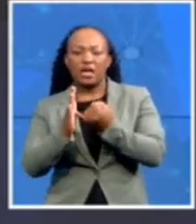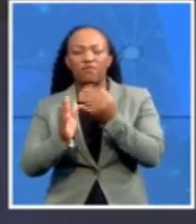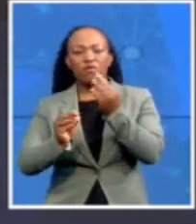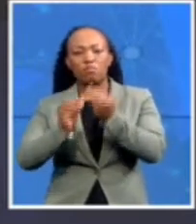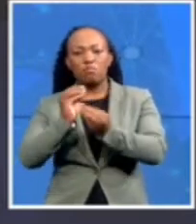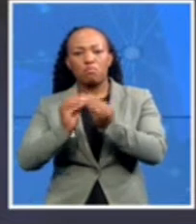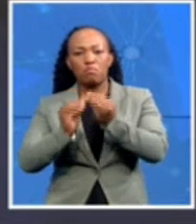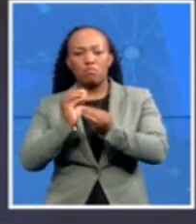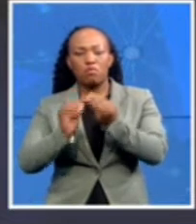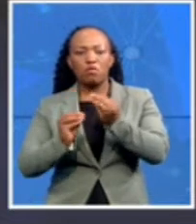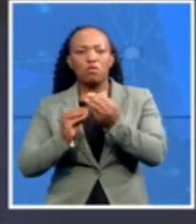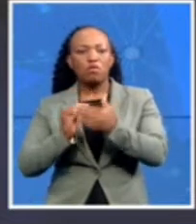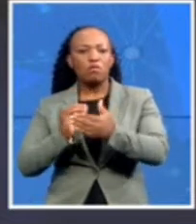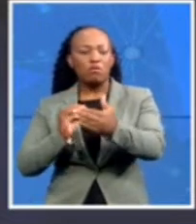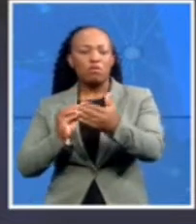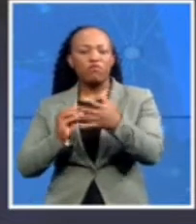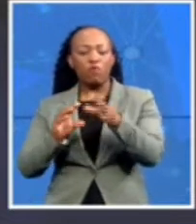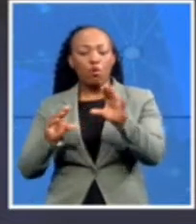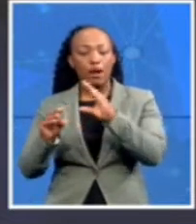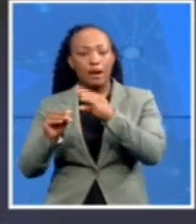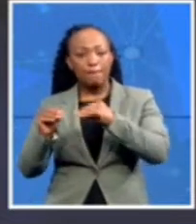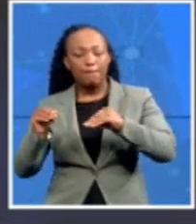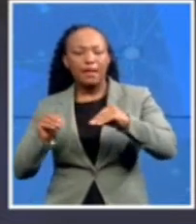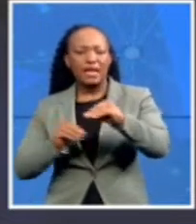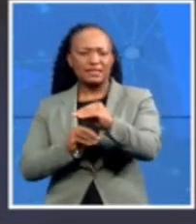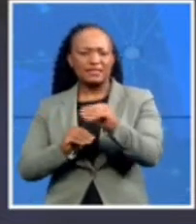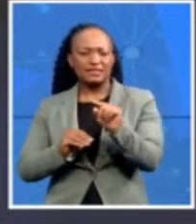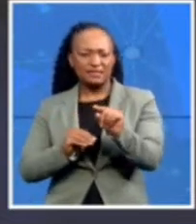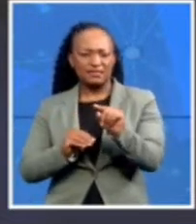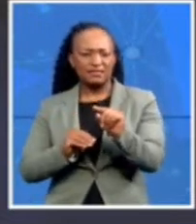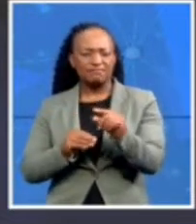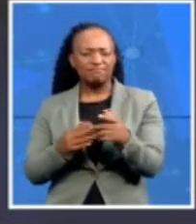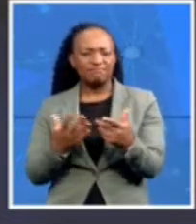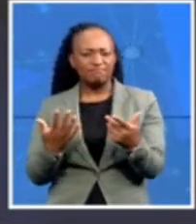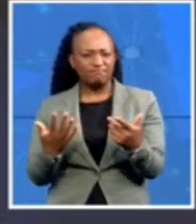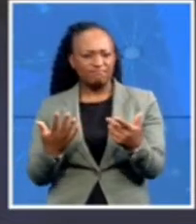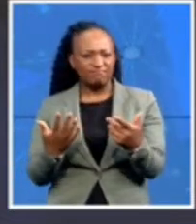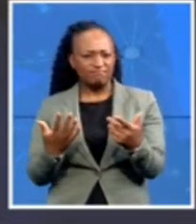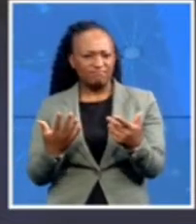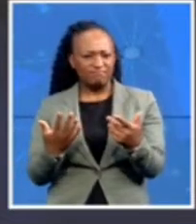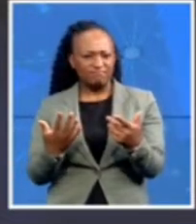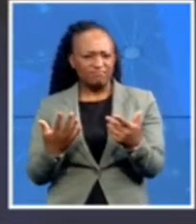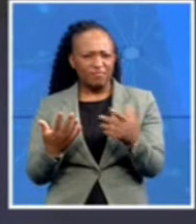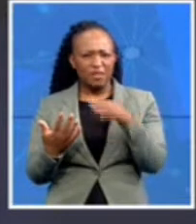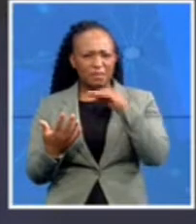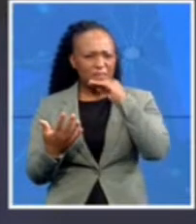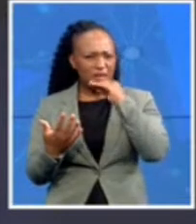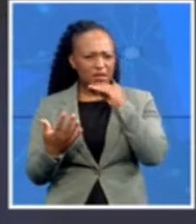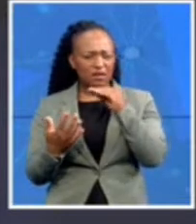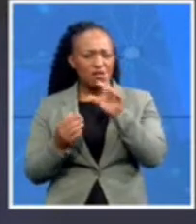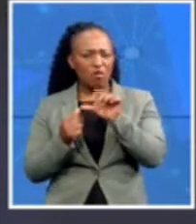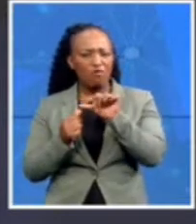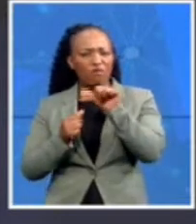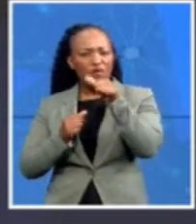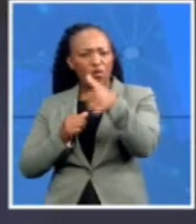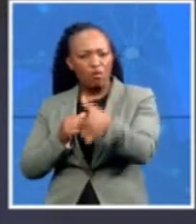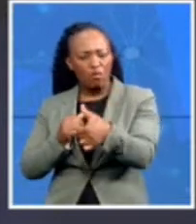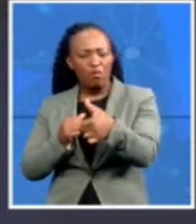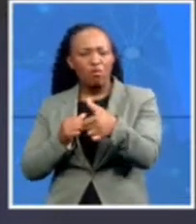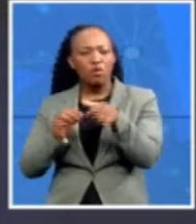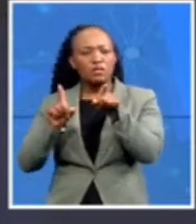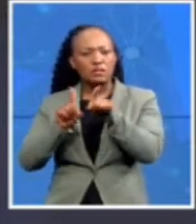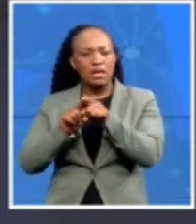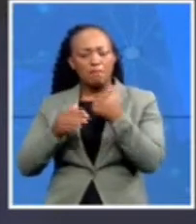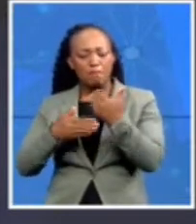replacement. But isn't it going to be followed by the same procedure for Unit 1,